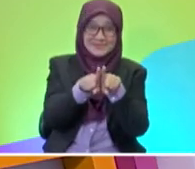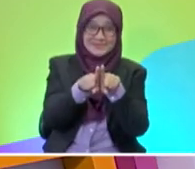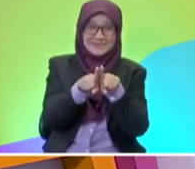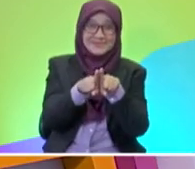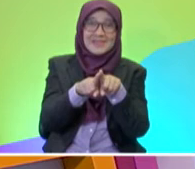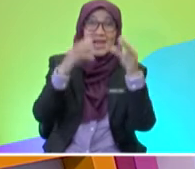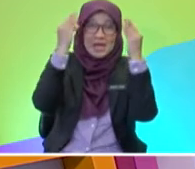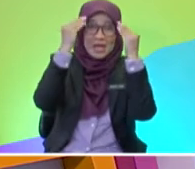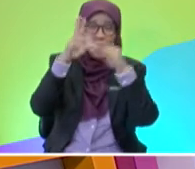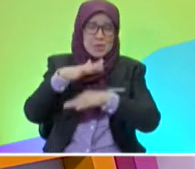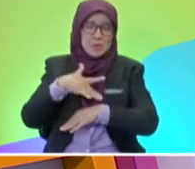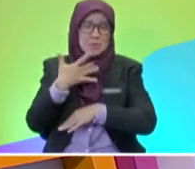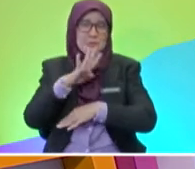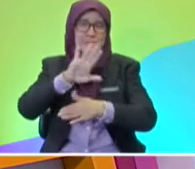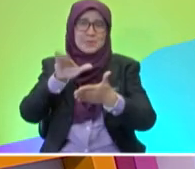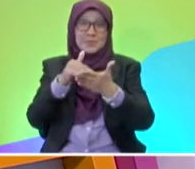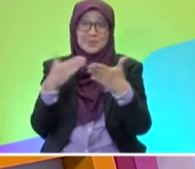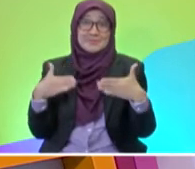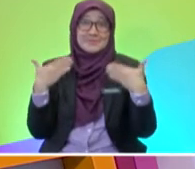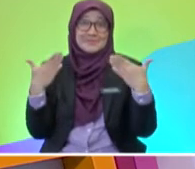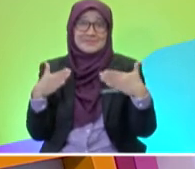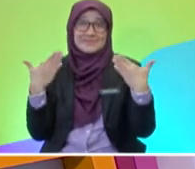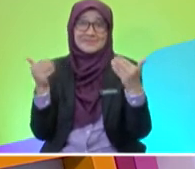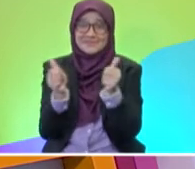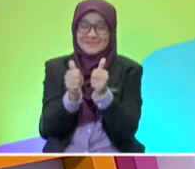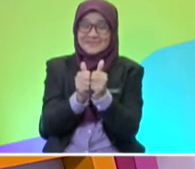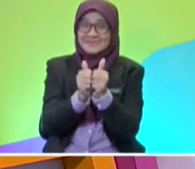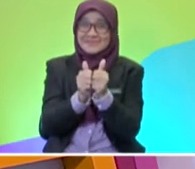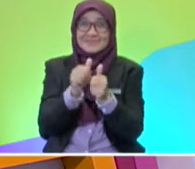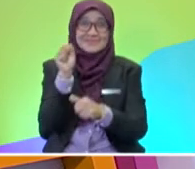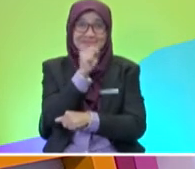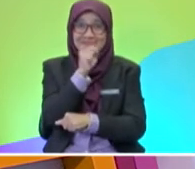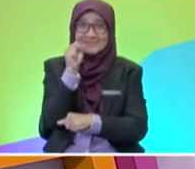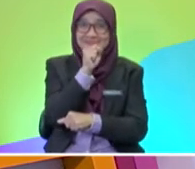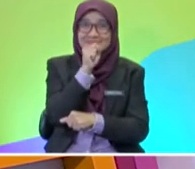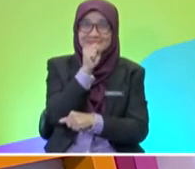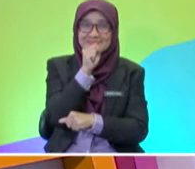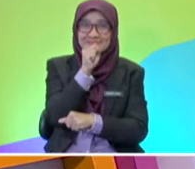song too. No, we definitely did. Okay, so now